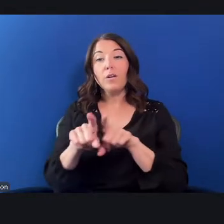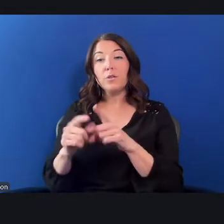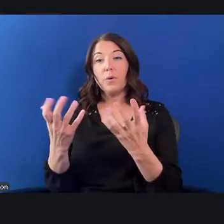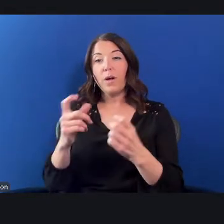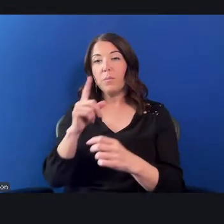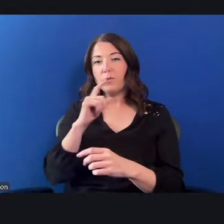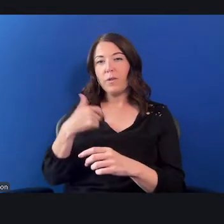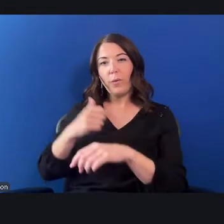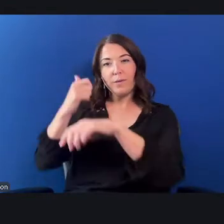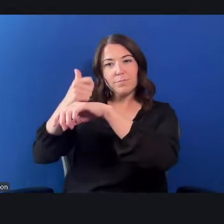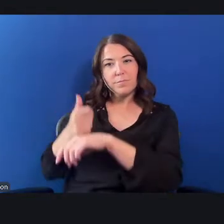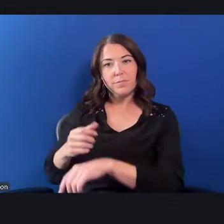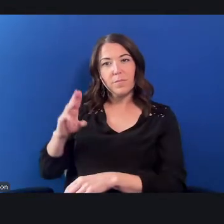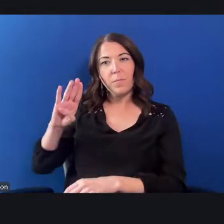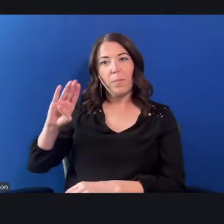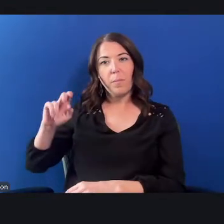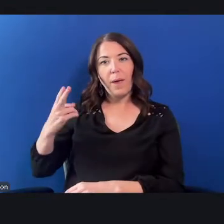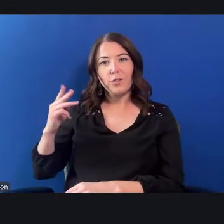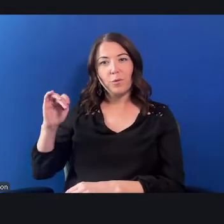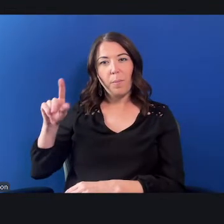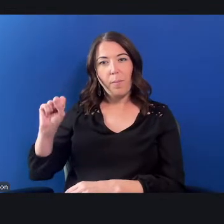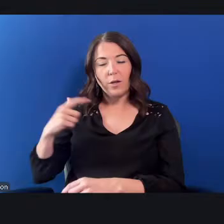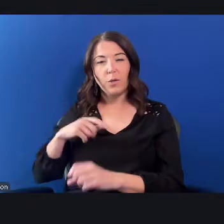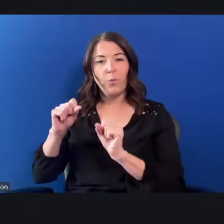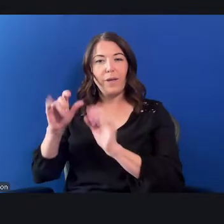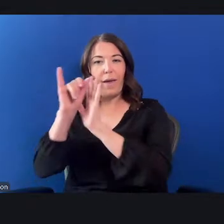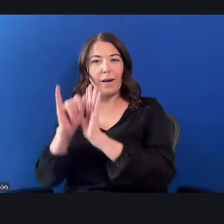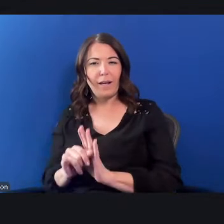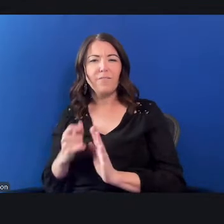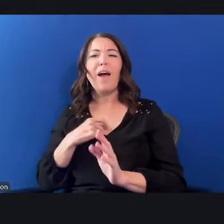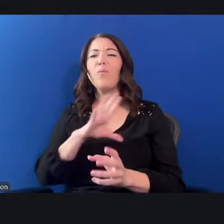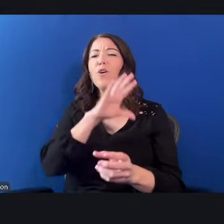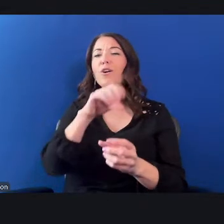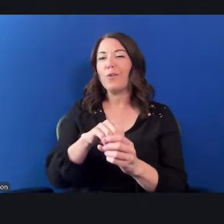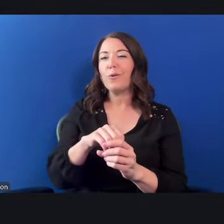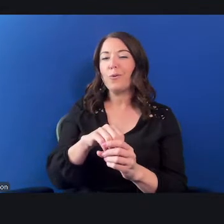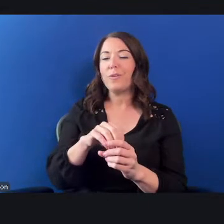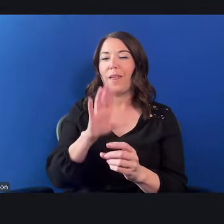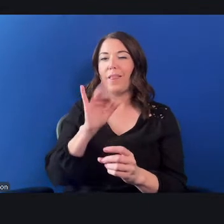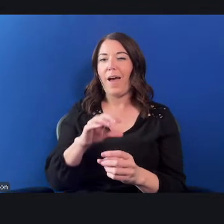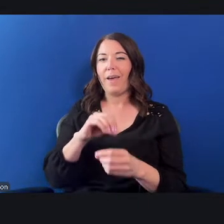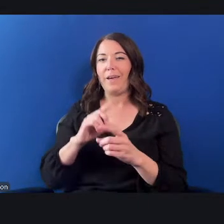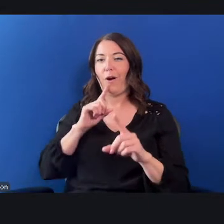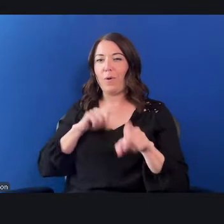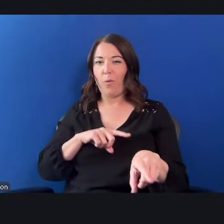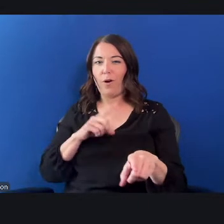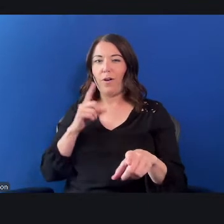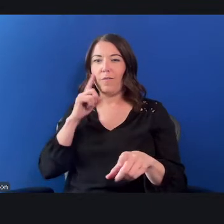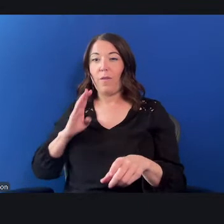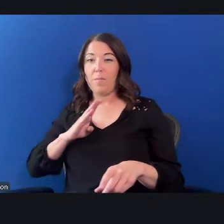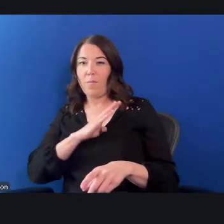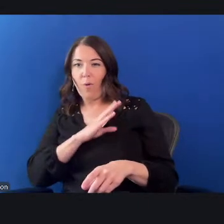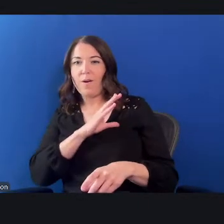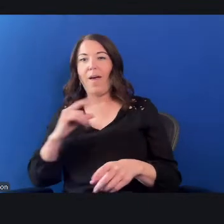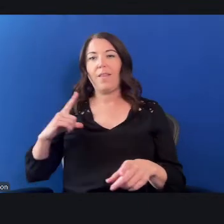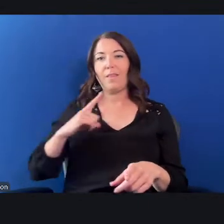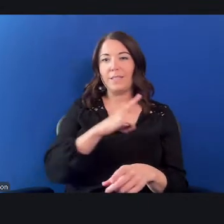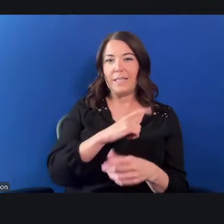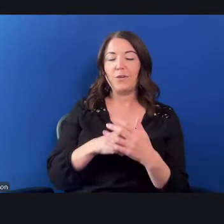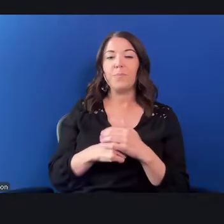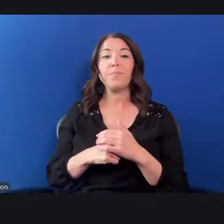benchmarks identified, and we're including that information in our reports to the board, to the legislature, and that we use those